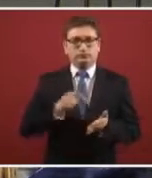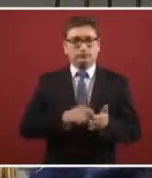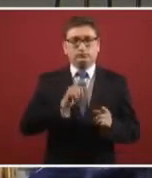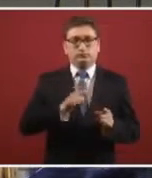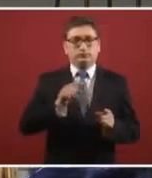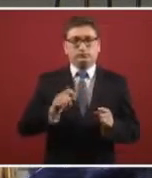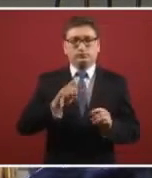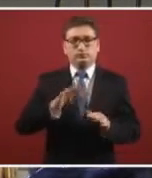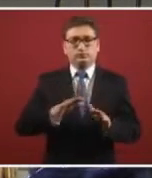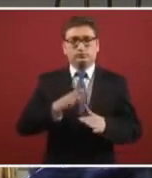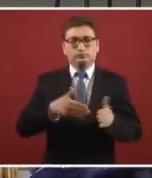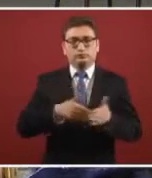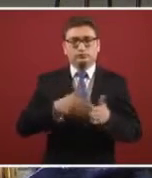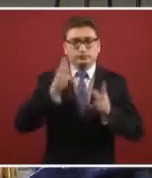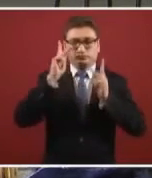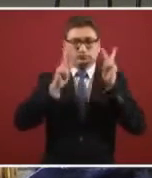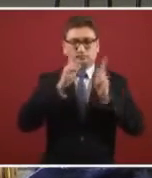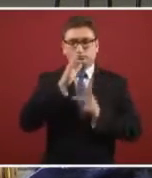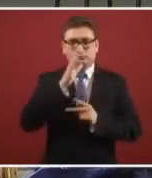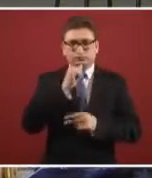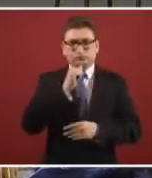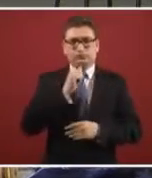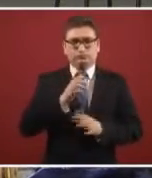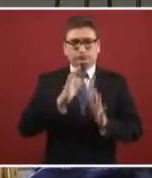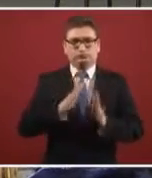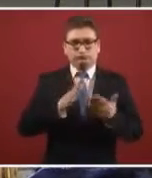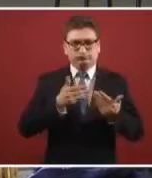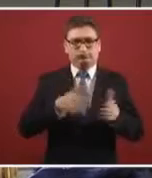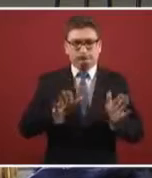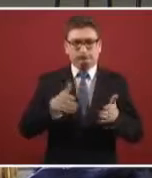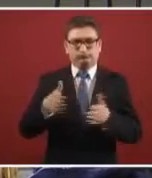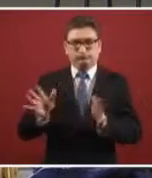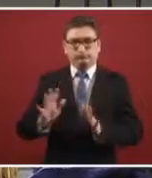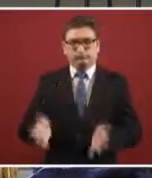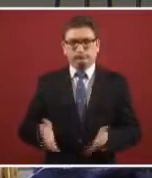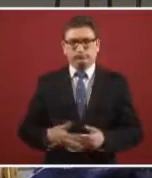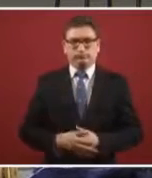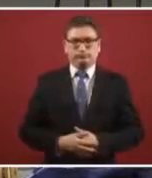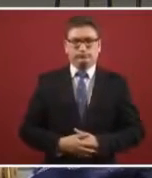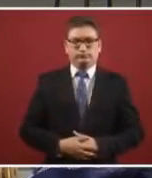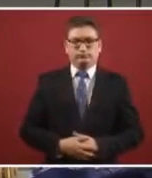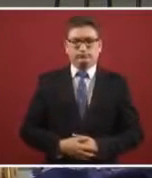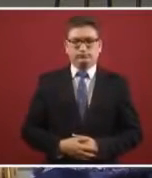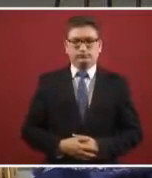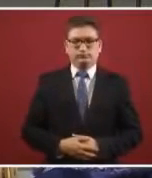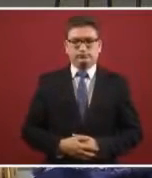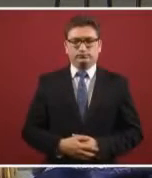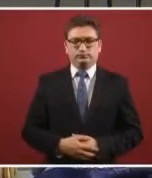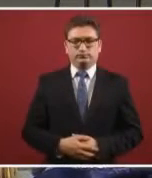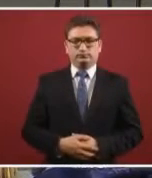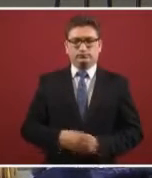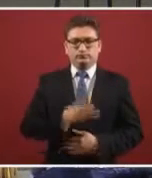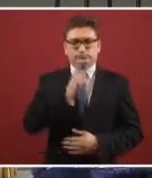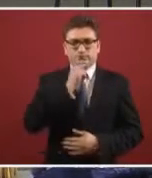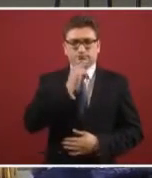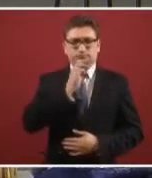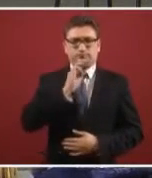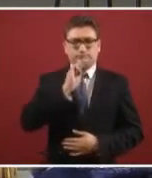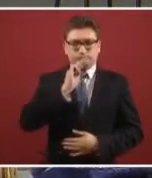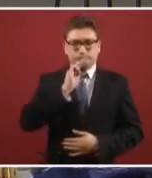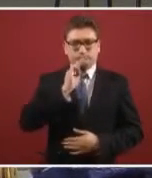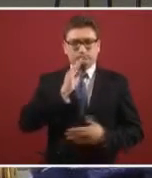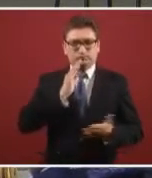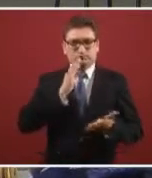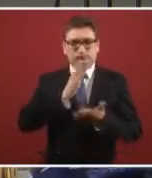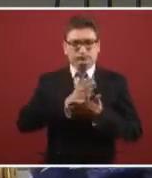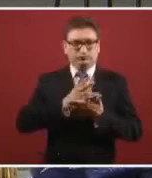where before they didn't visitar, used to permit to se han visit abierto have been opened up a los padres, to the parents,